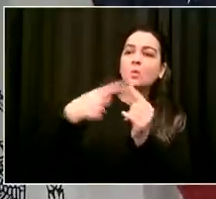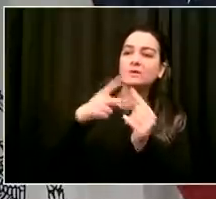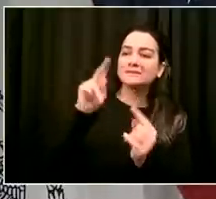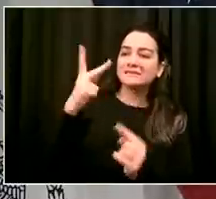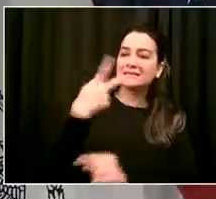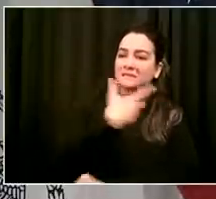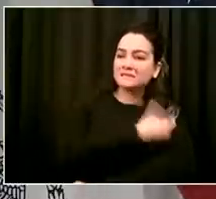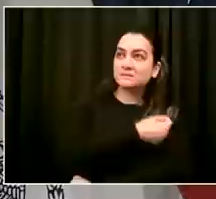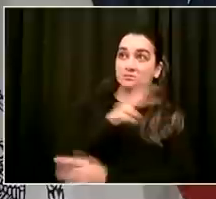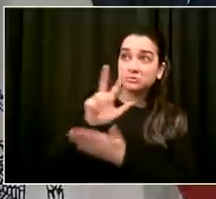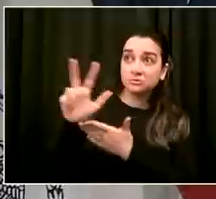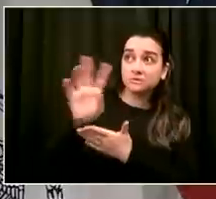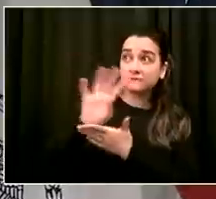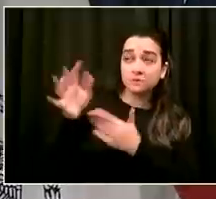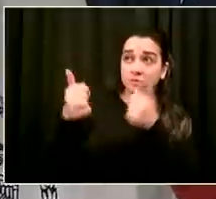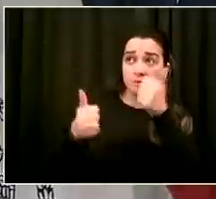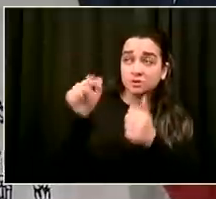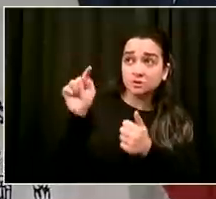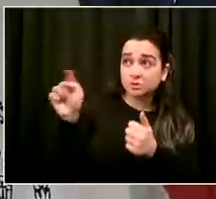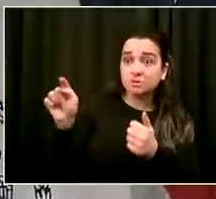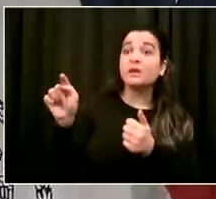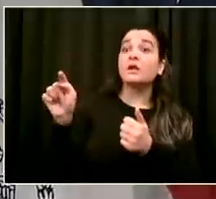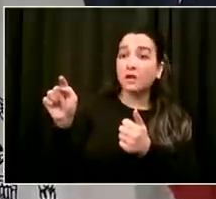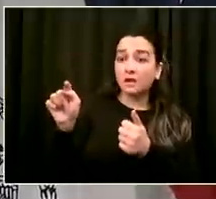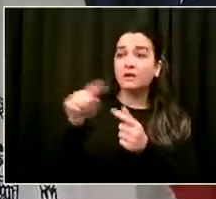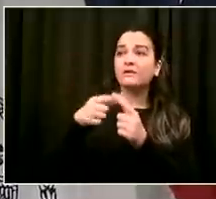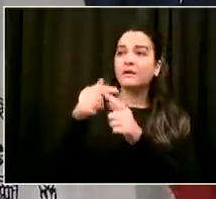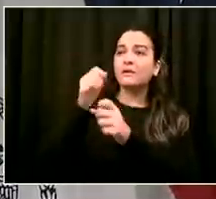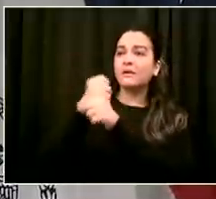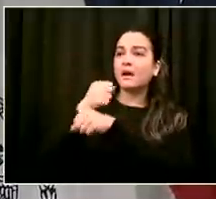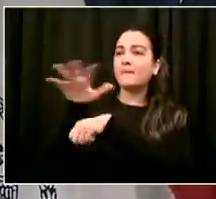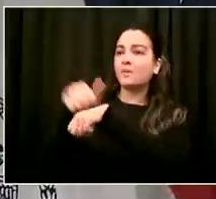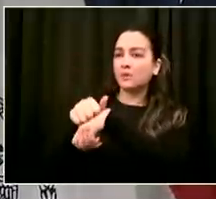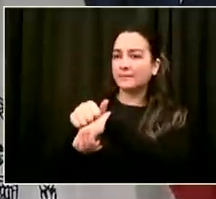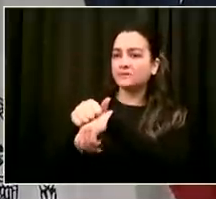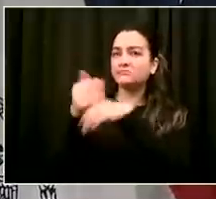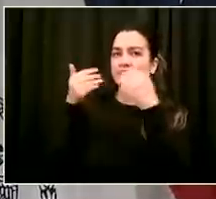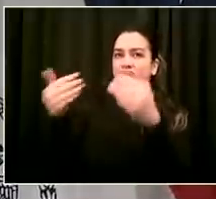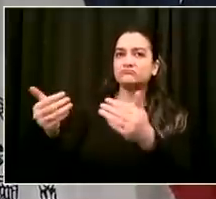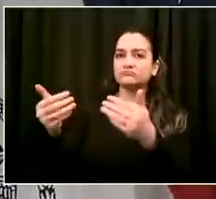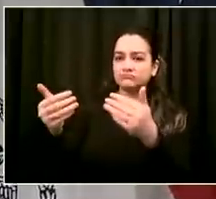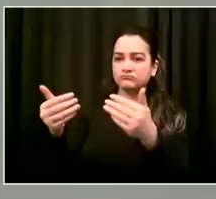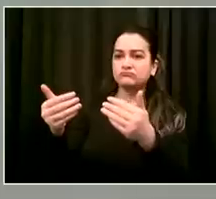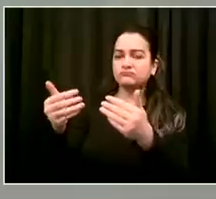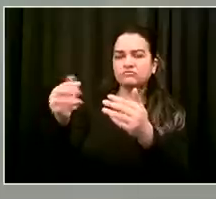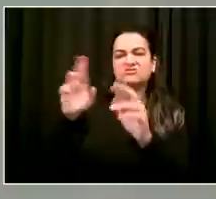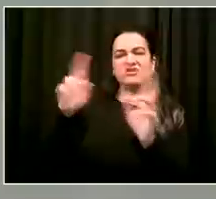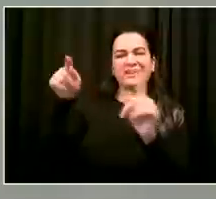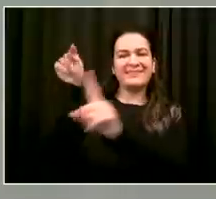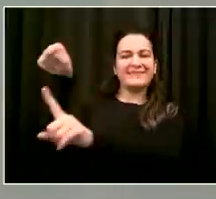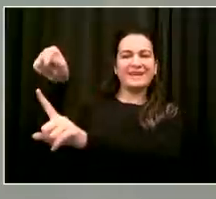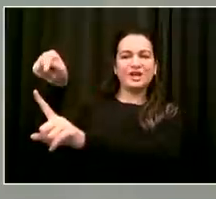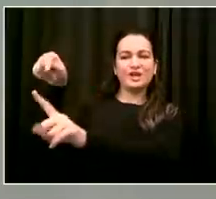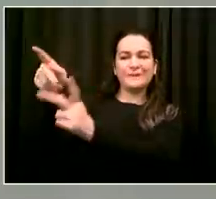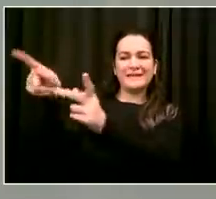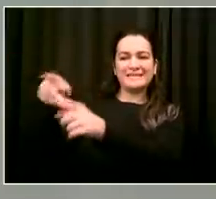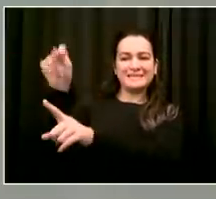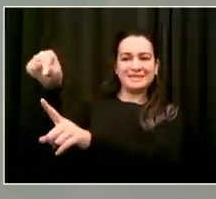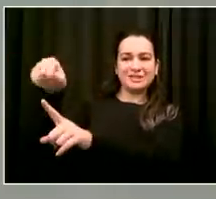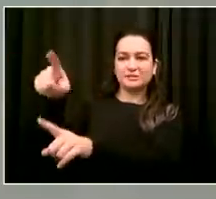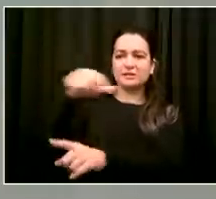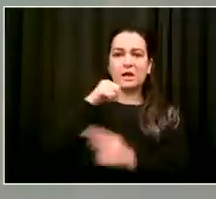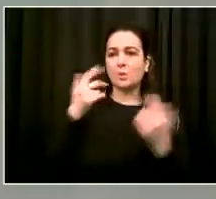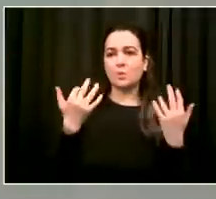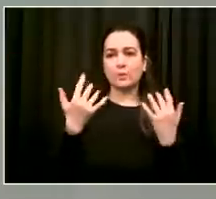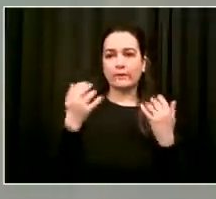about how to balance first and second dose. Yeah, no, this is an incredibly challenging question, and I myself and our health